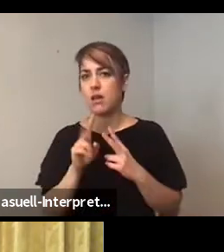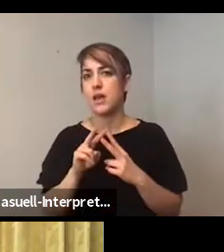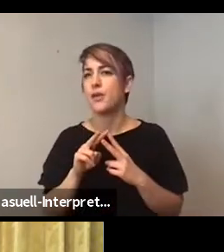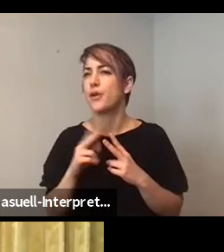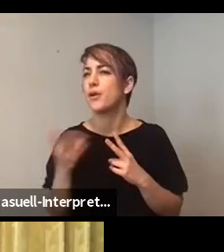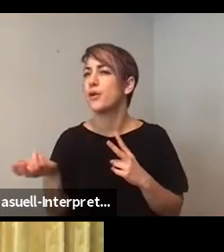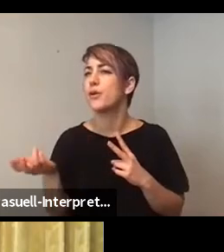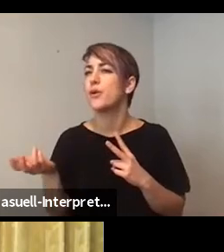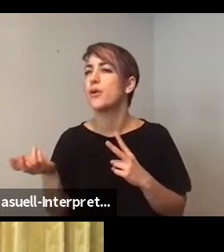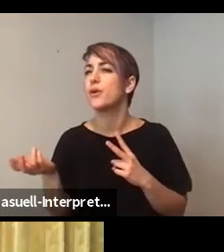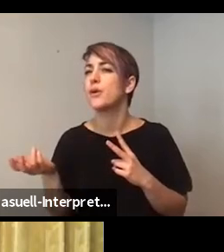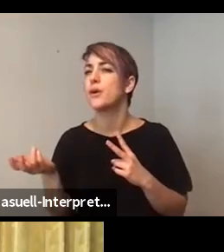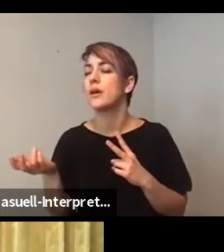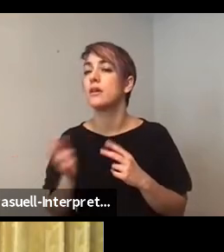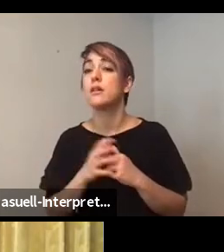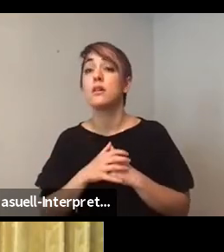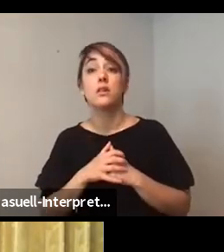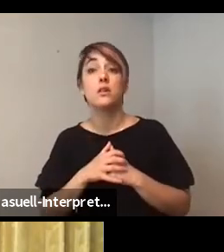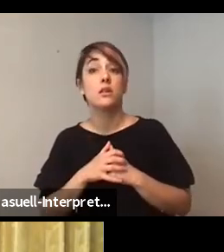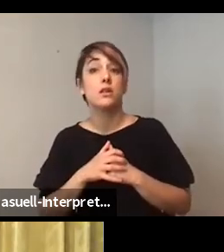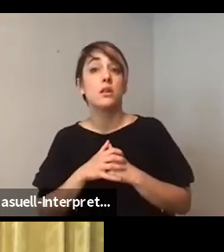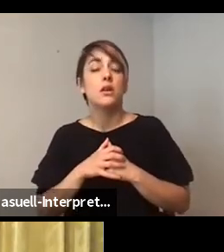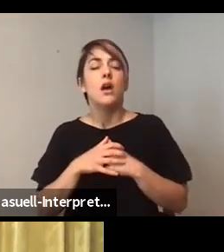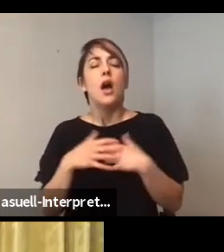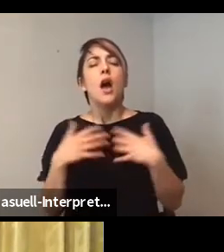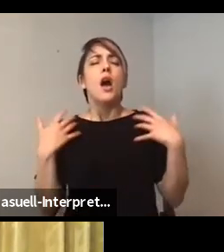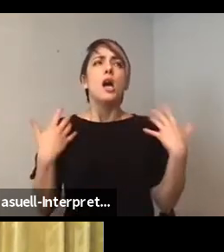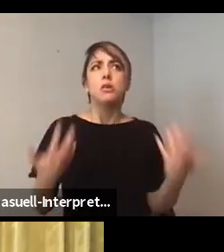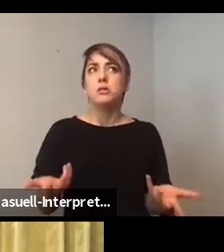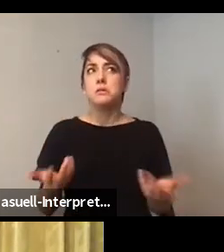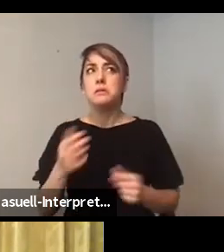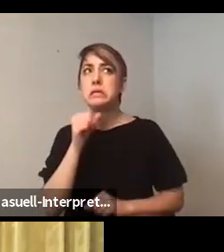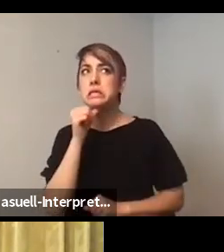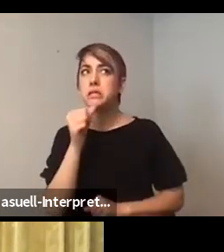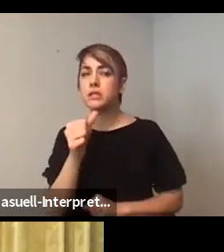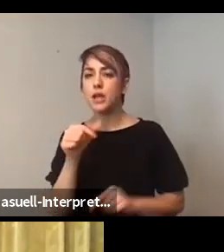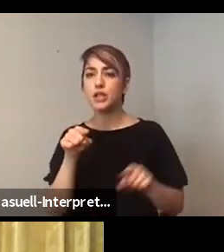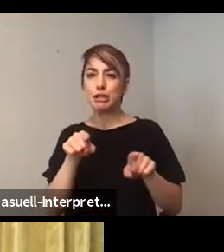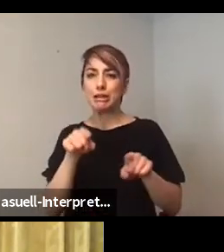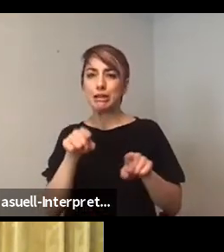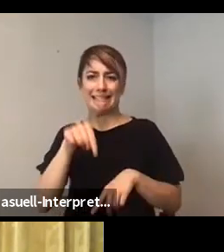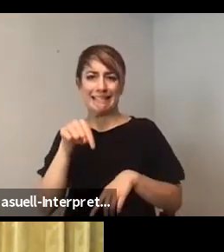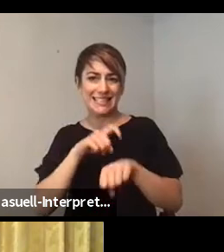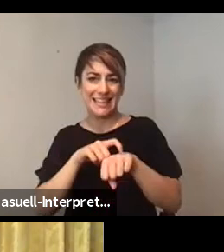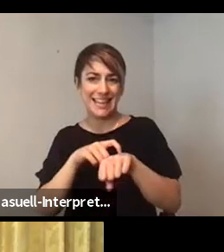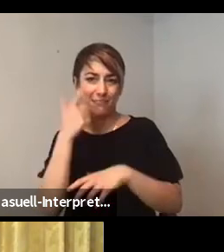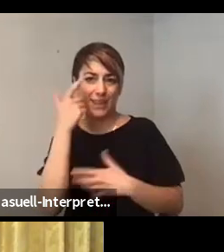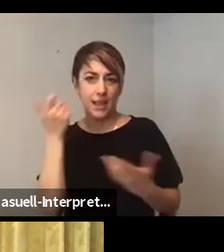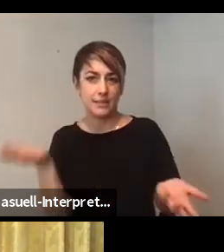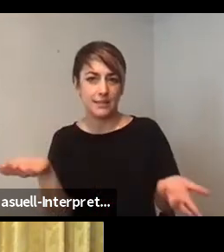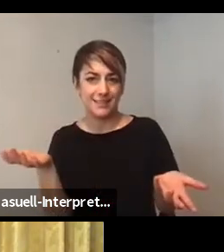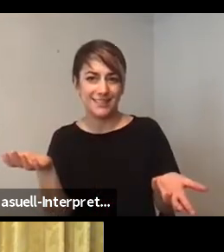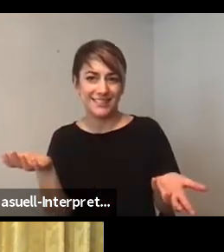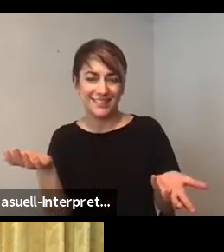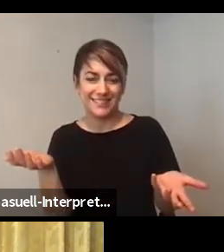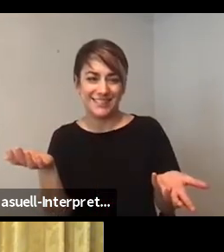Okay, it was not during this time because yeah, you cannot do so much in a short